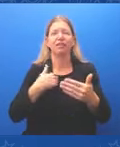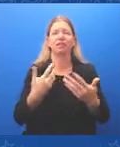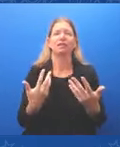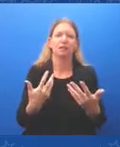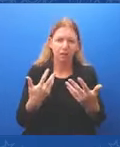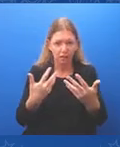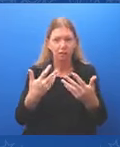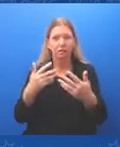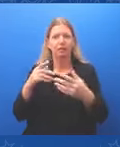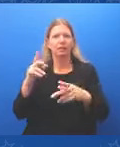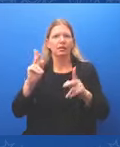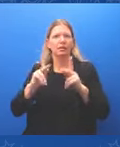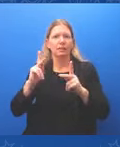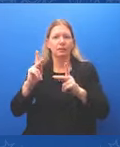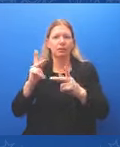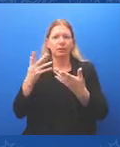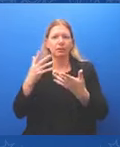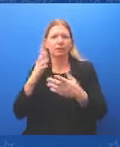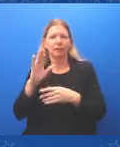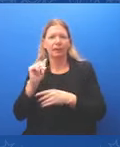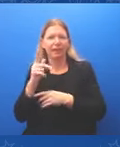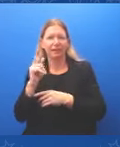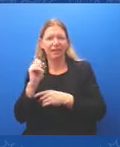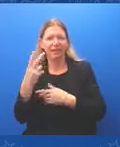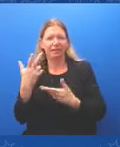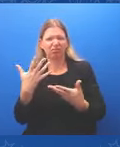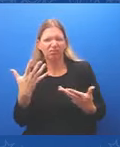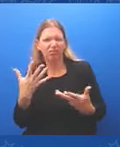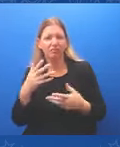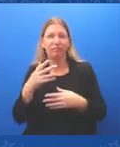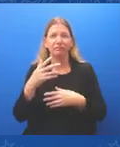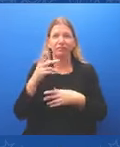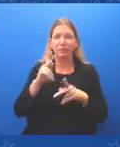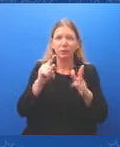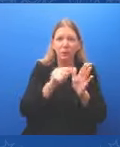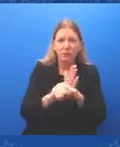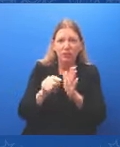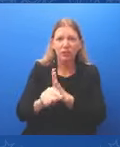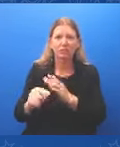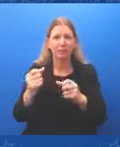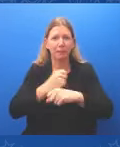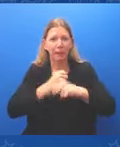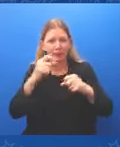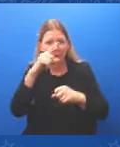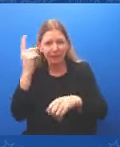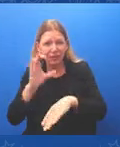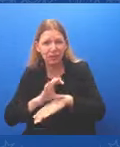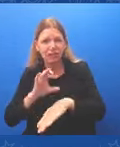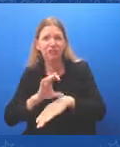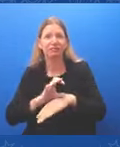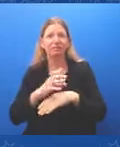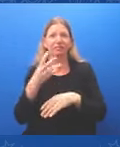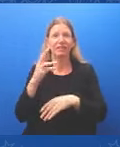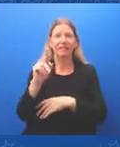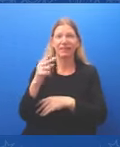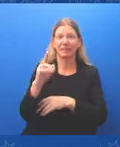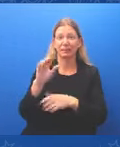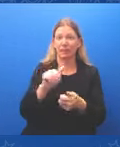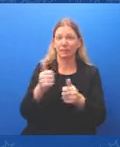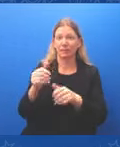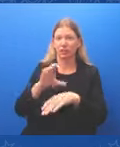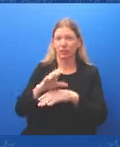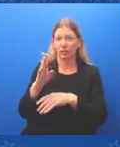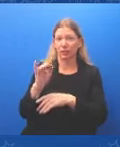Birmingham, where 4 little girls were murdered. A reminder that throughout our history, when the great nations have taken great steps